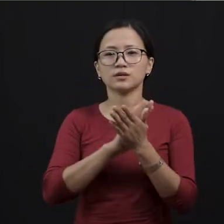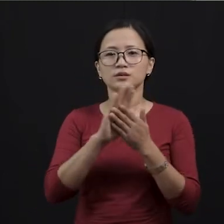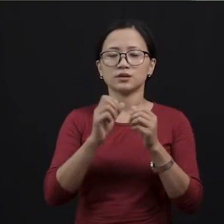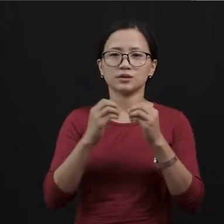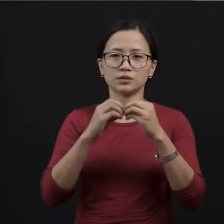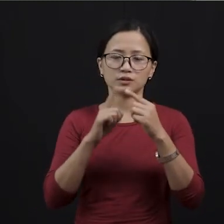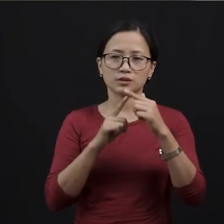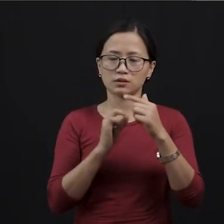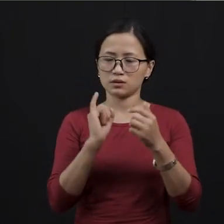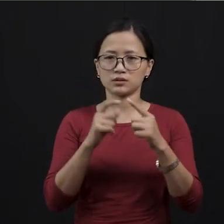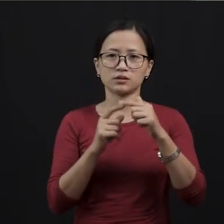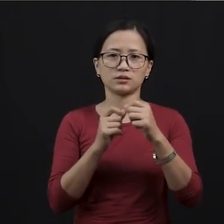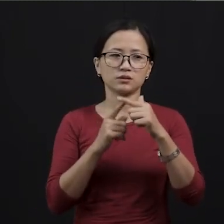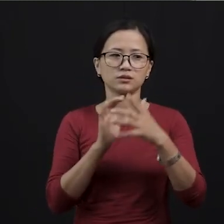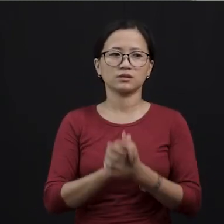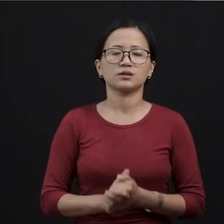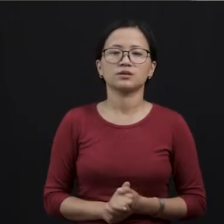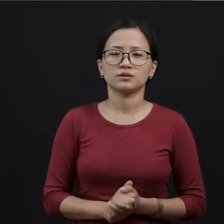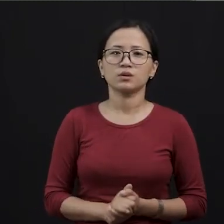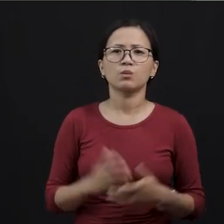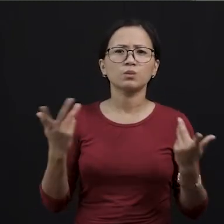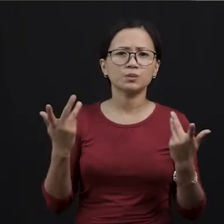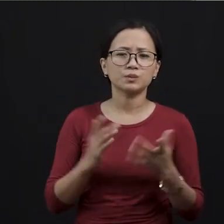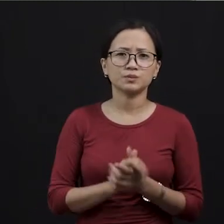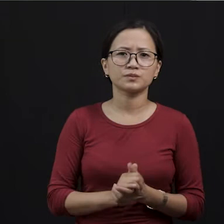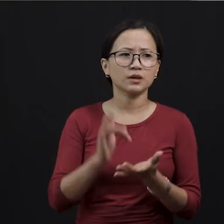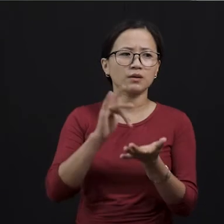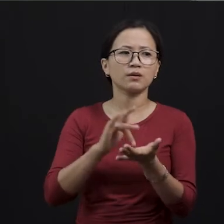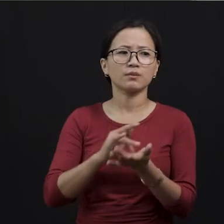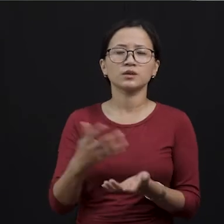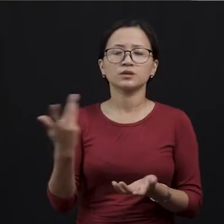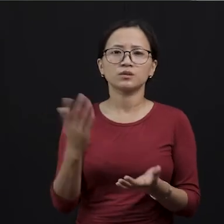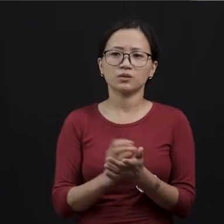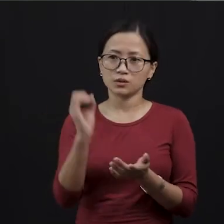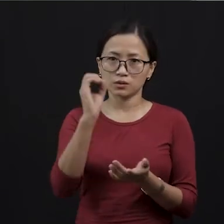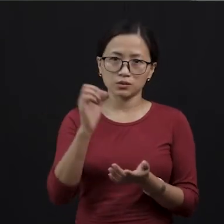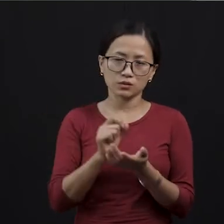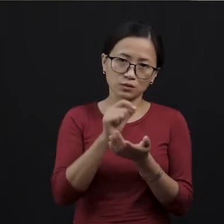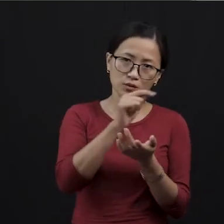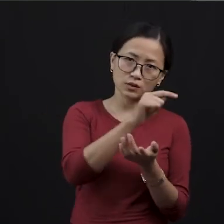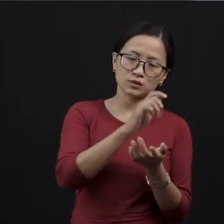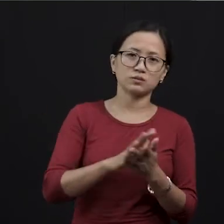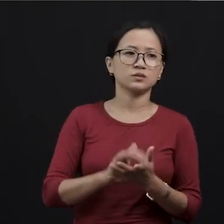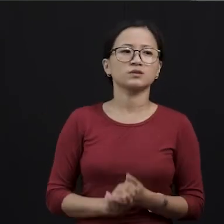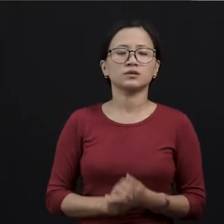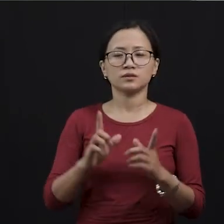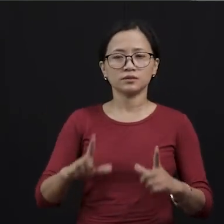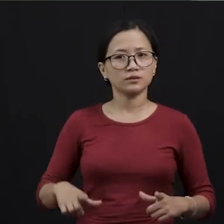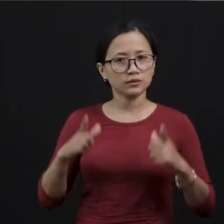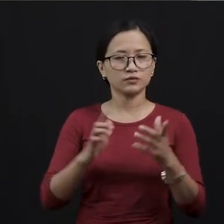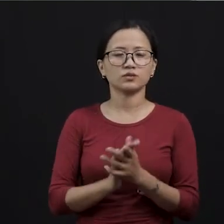Habitat. Habitat, okay? What is a habitat, students? The place where an organisms live. Where organisms live is